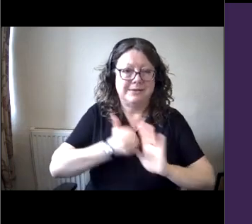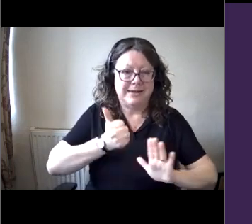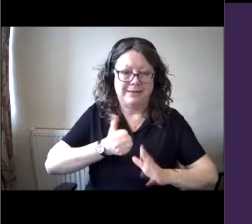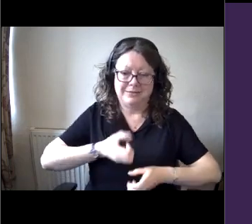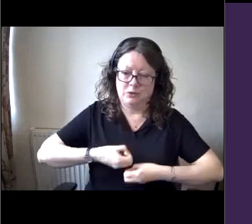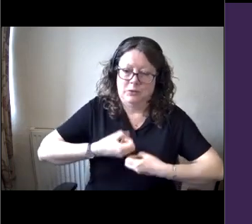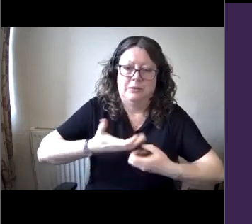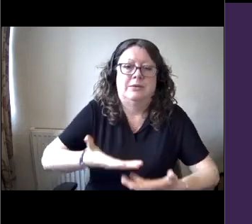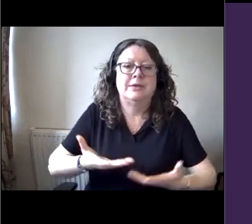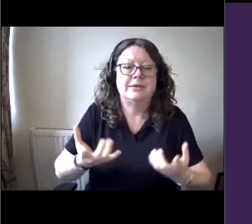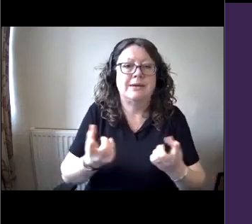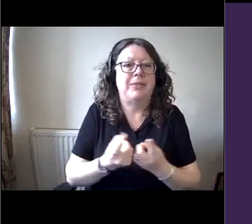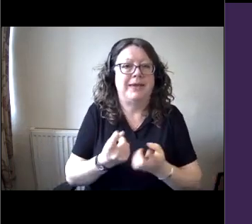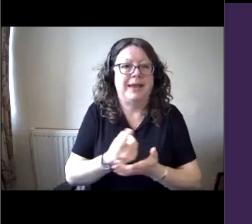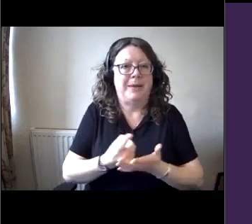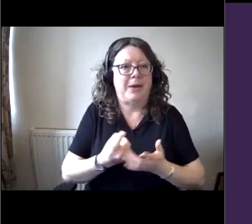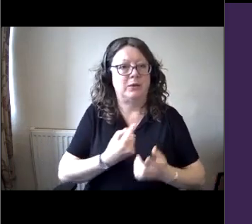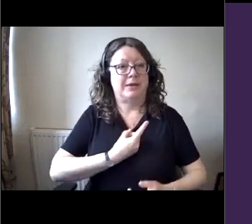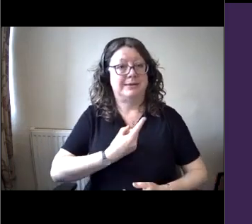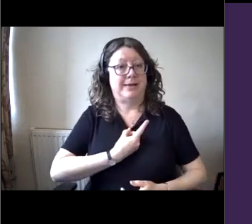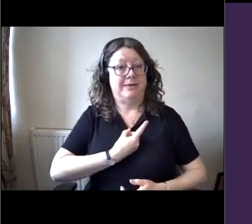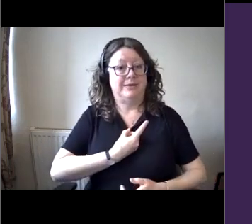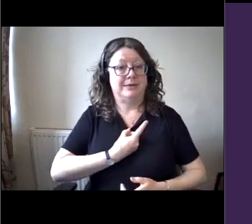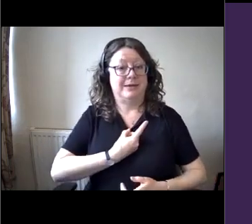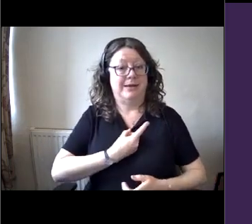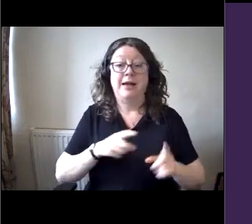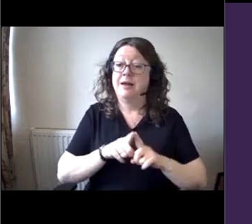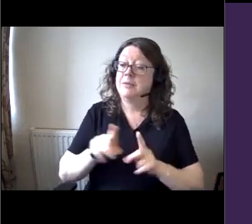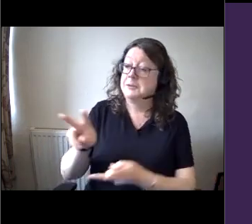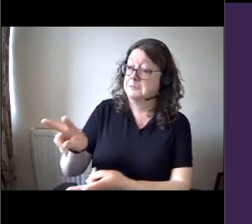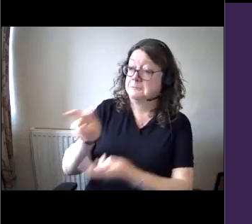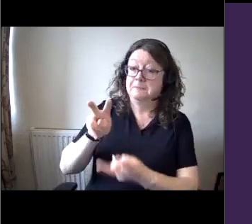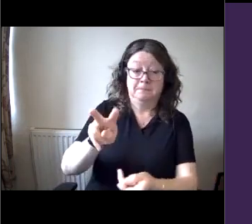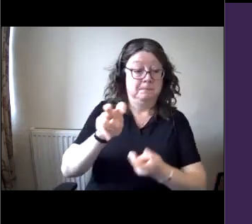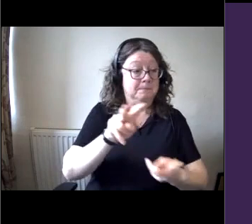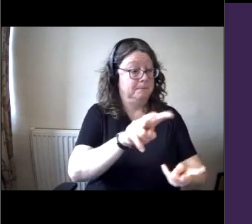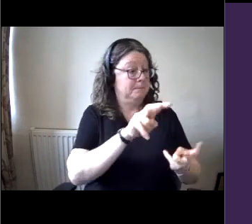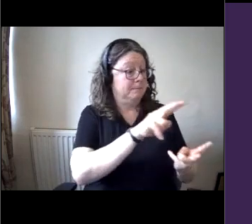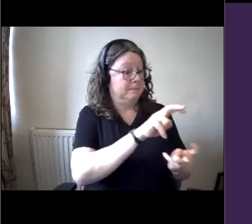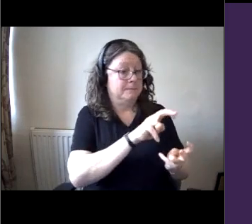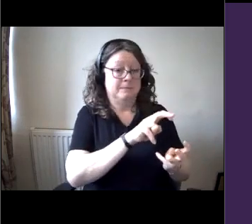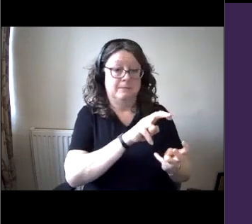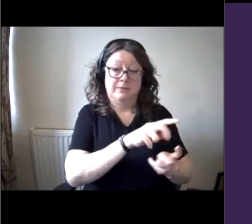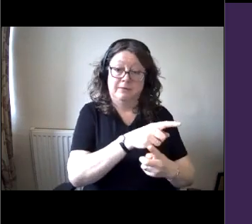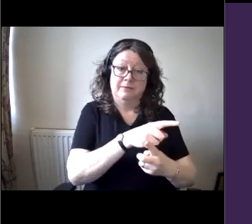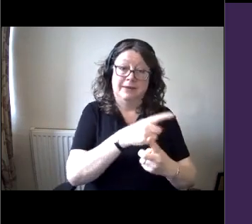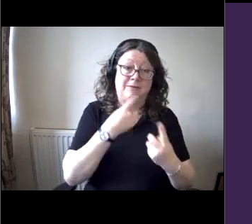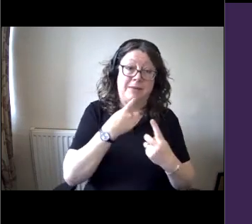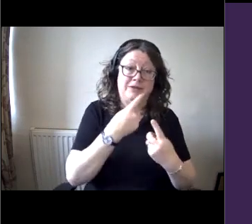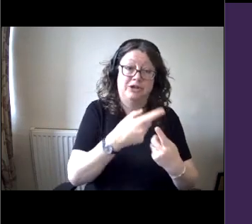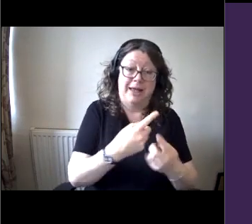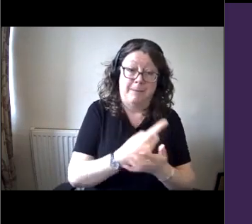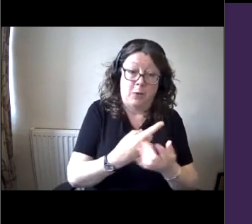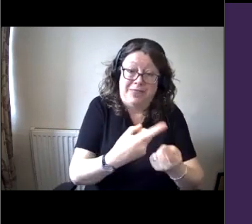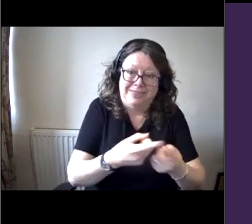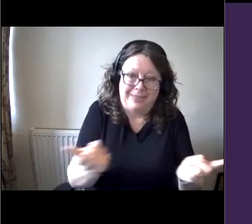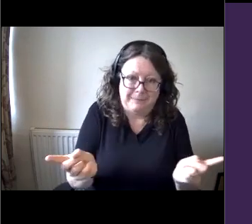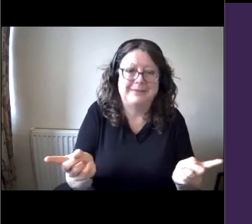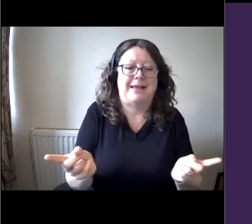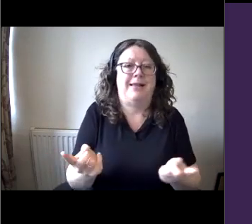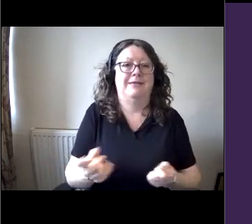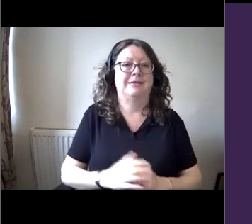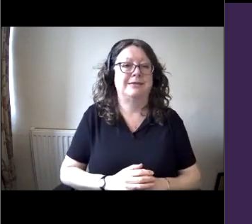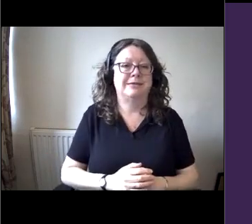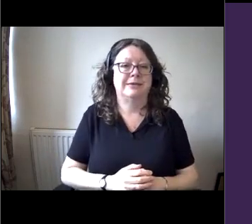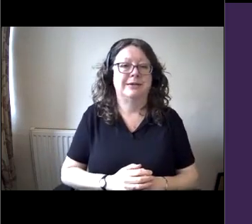ourselves, and we're receiving other people's communication about themselves. And I'd like you to hold that thought while